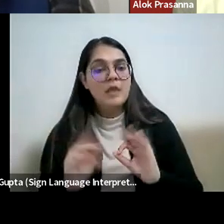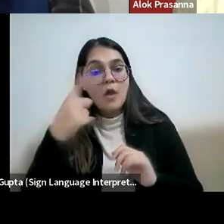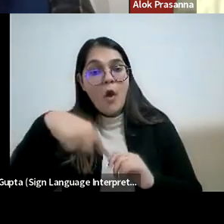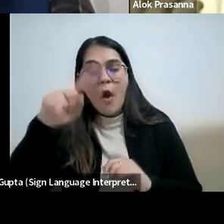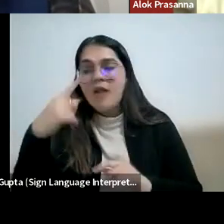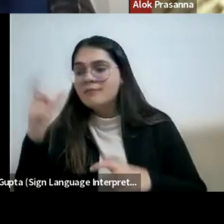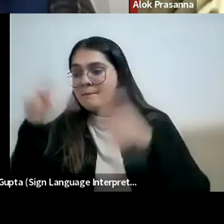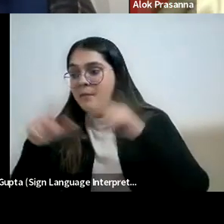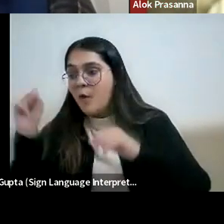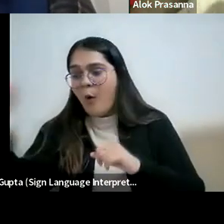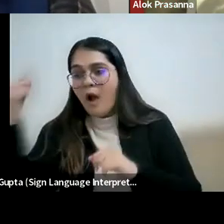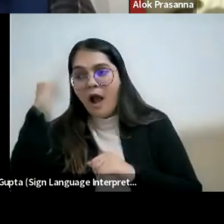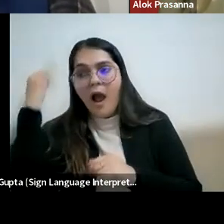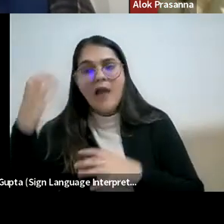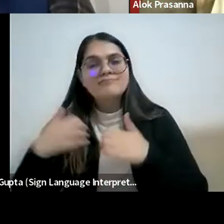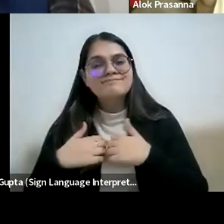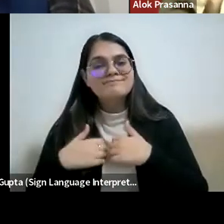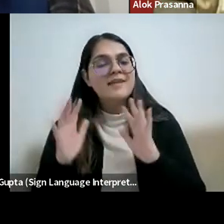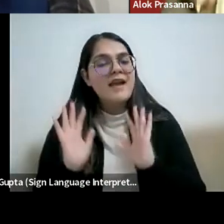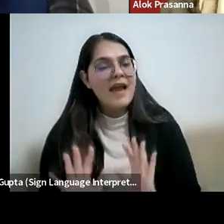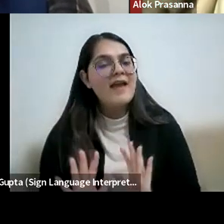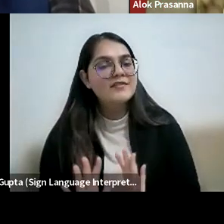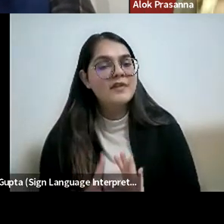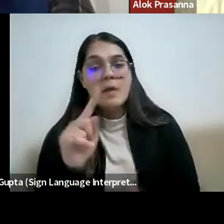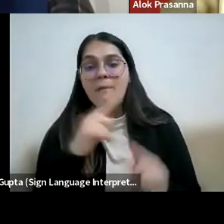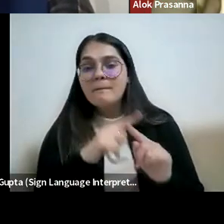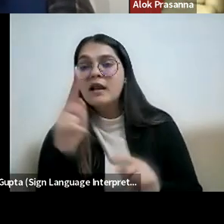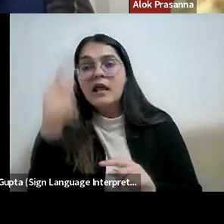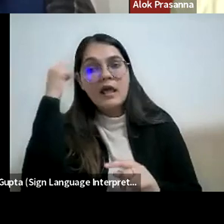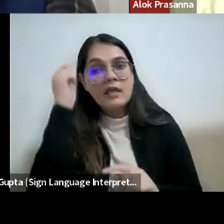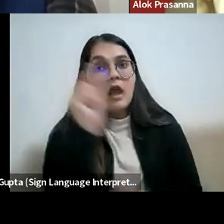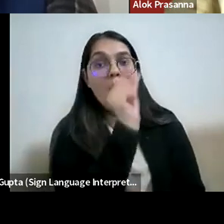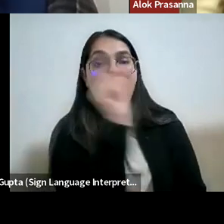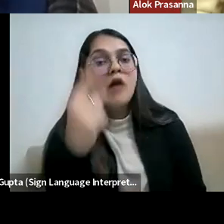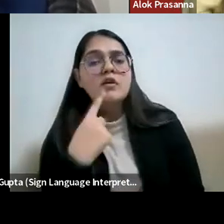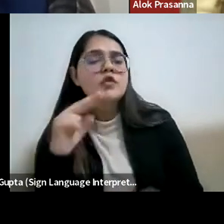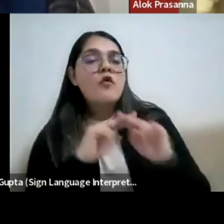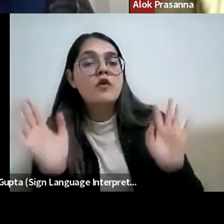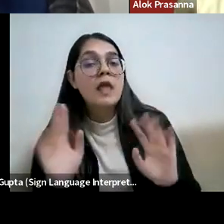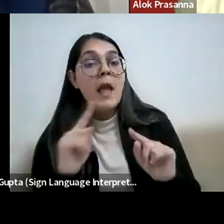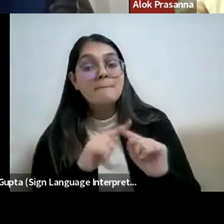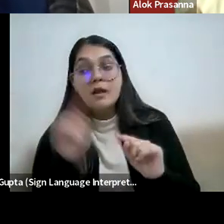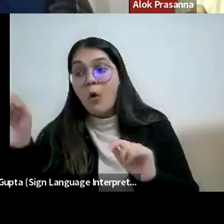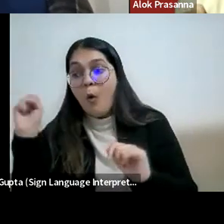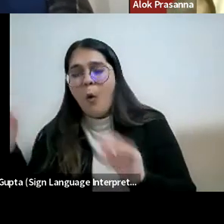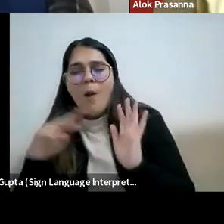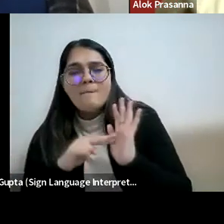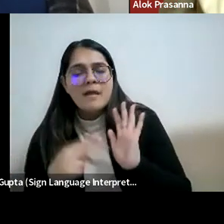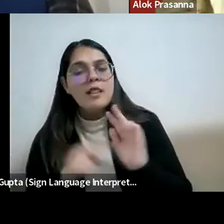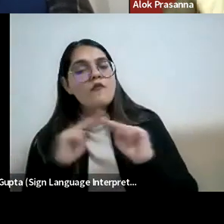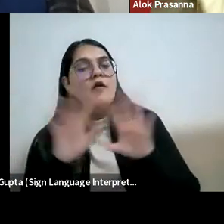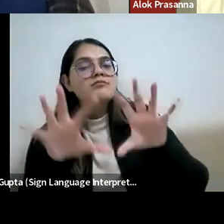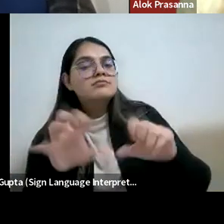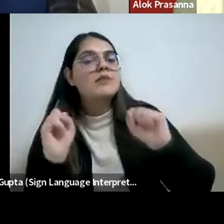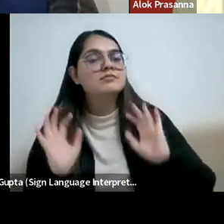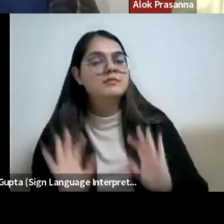ideas themselves, even if they may not specifically say with reference to this article and that. I now want to ask Justice